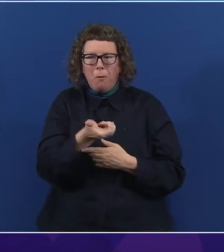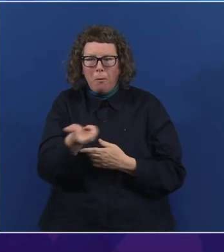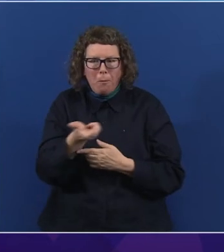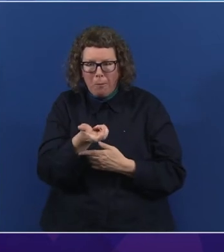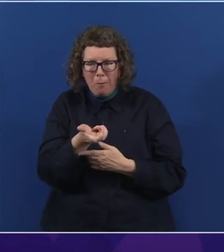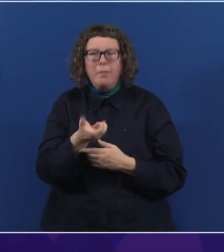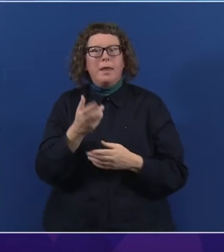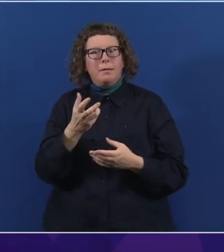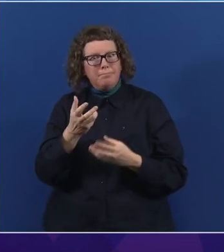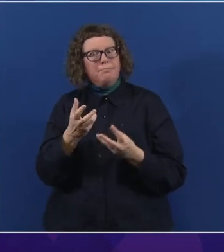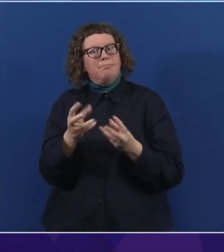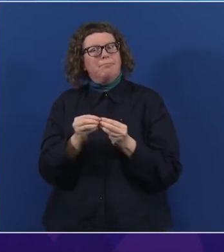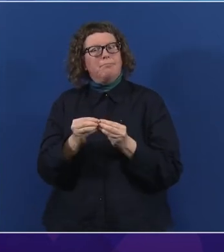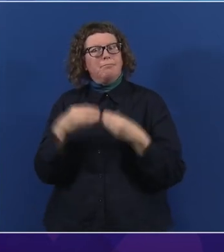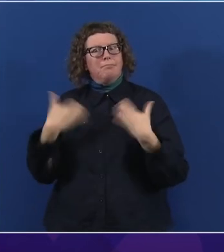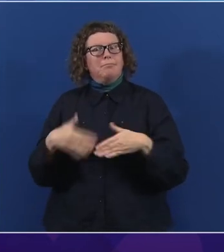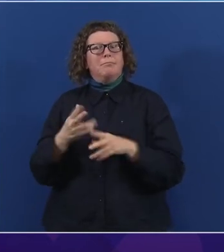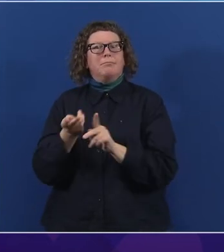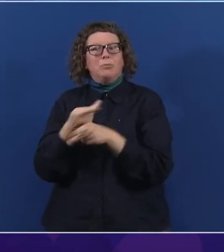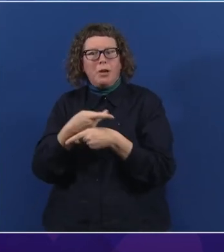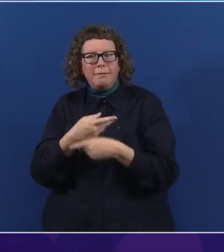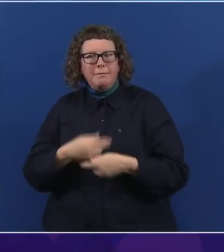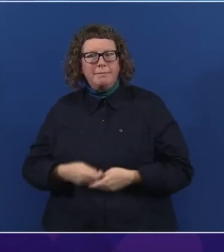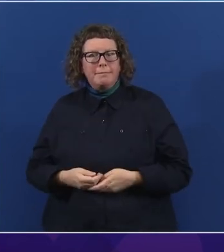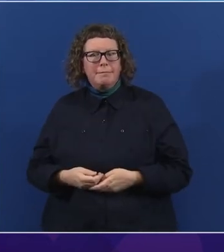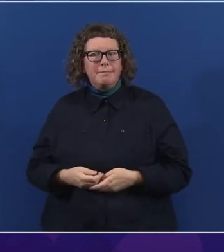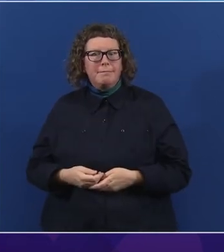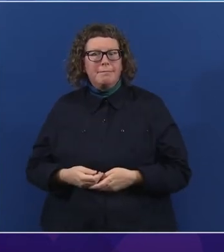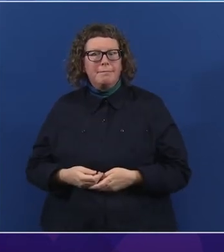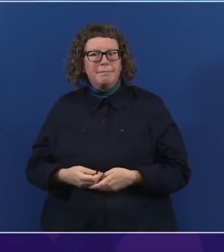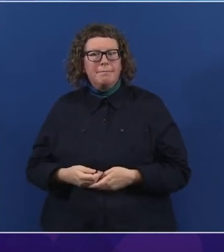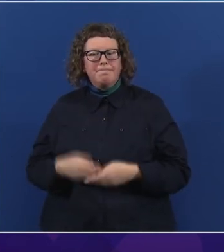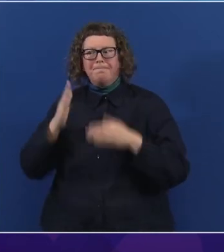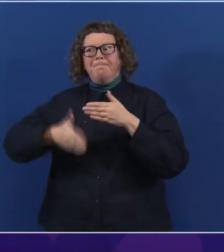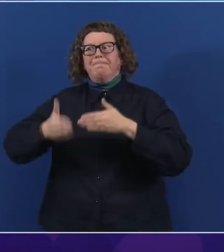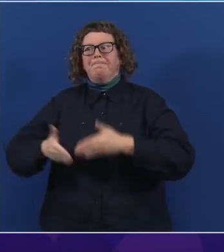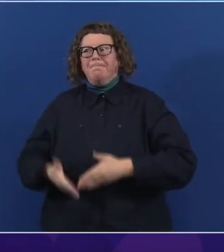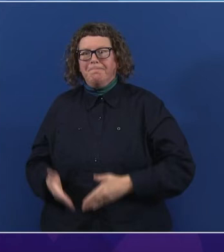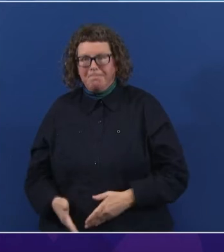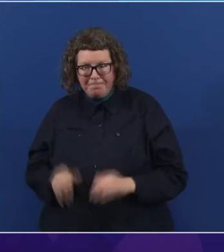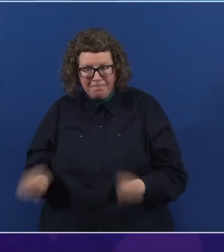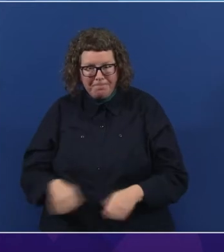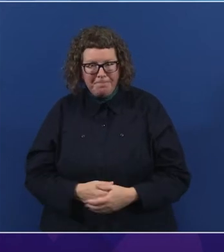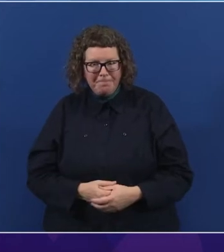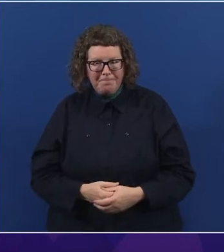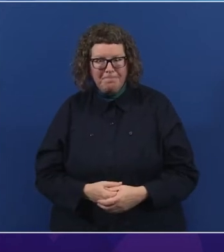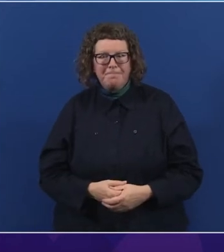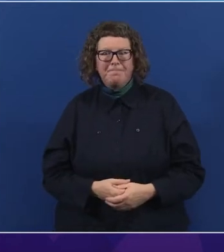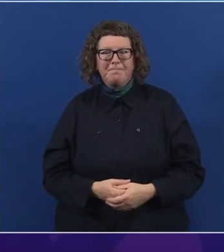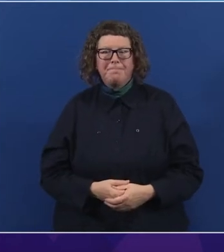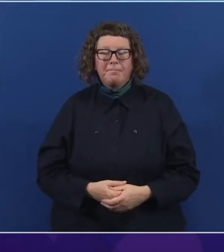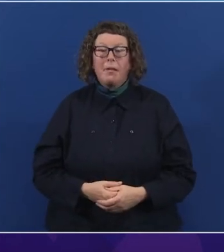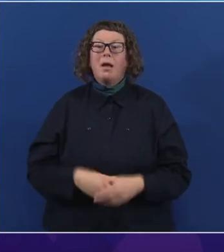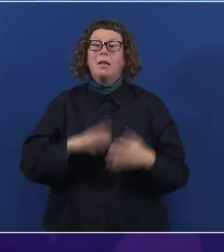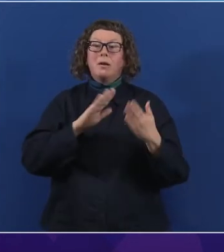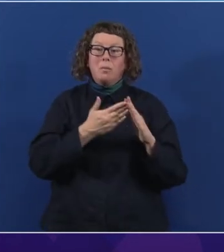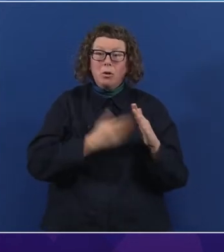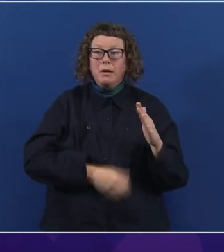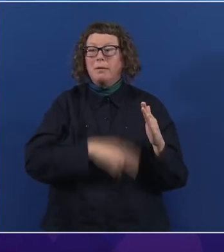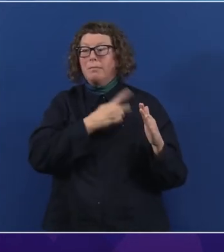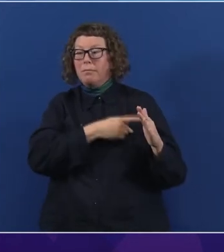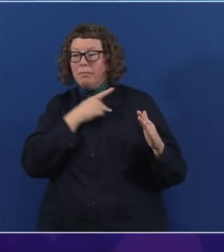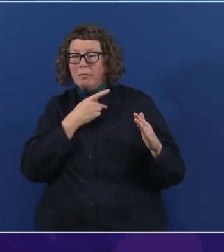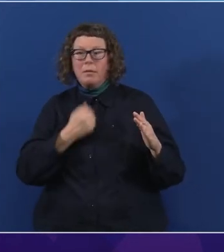tablet that really helps you set up your daily work in a much more productive way. In our community, in our